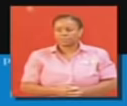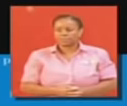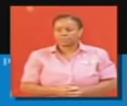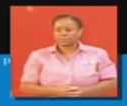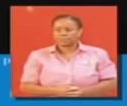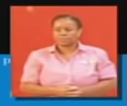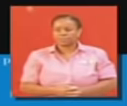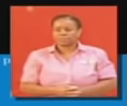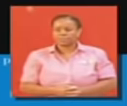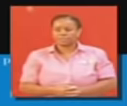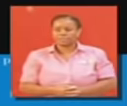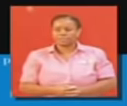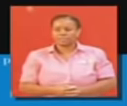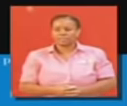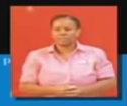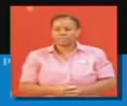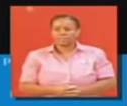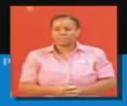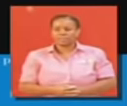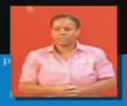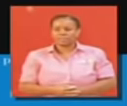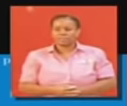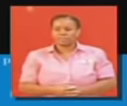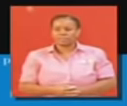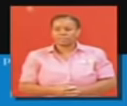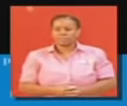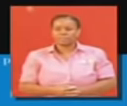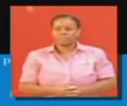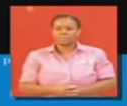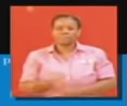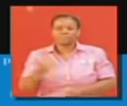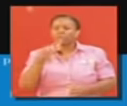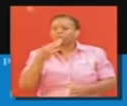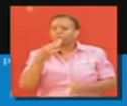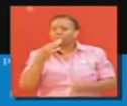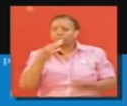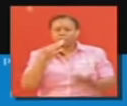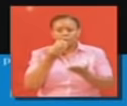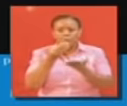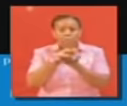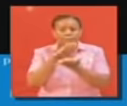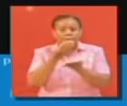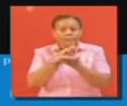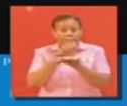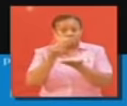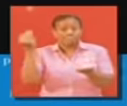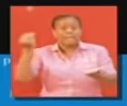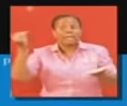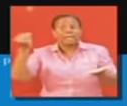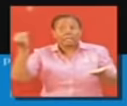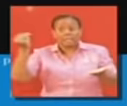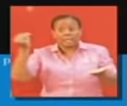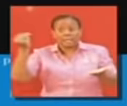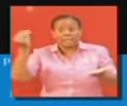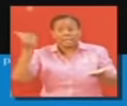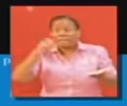Minister, the budget day is on Monday. Is there anything specifically you want, you know, as a